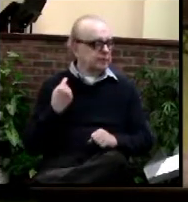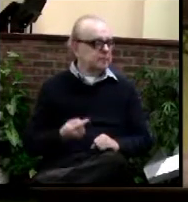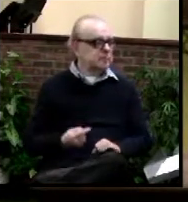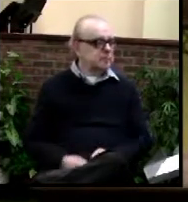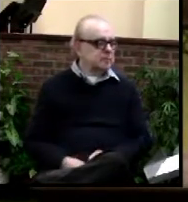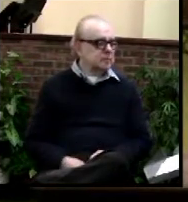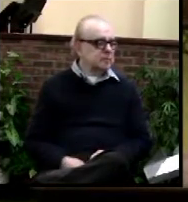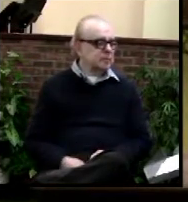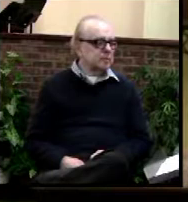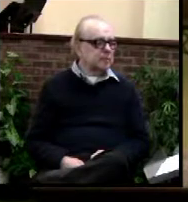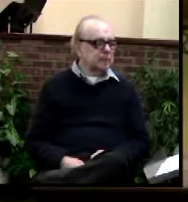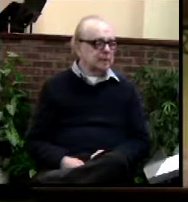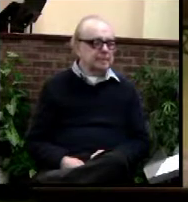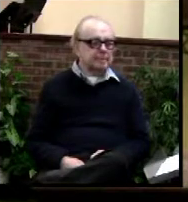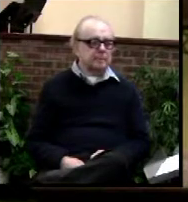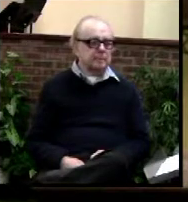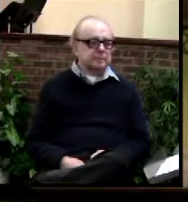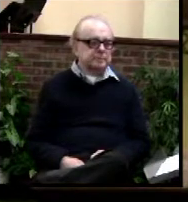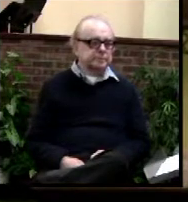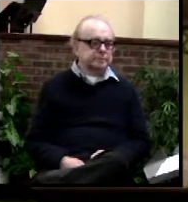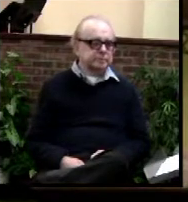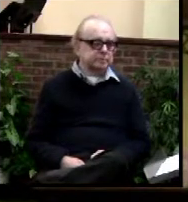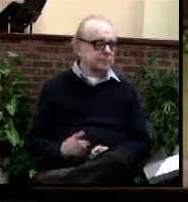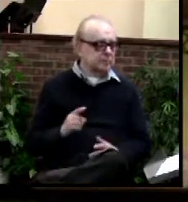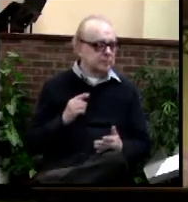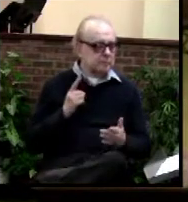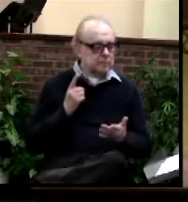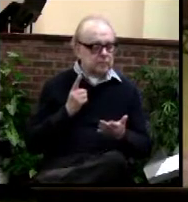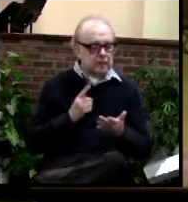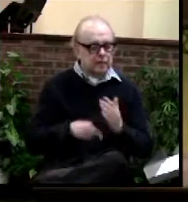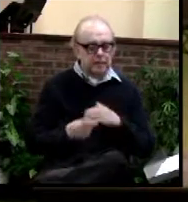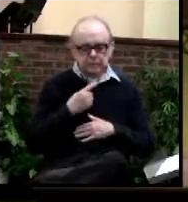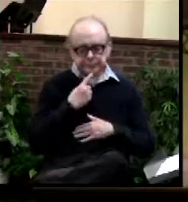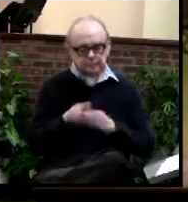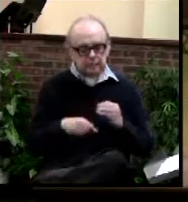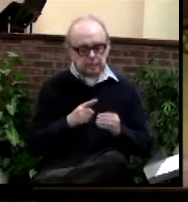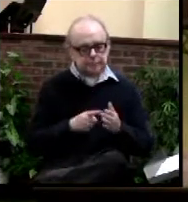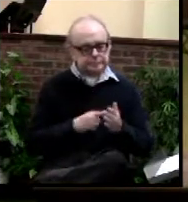when we just called it quits. And this is what I'm talking about sometimes when,